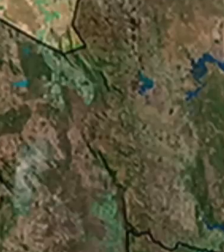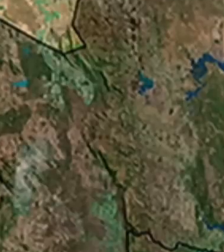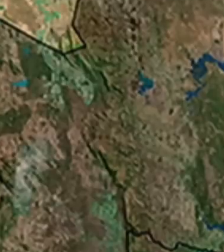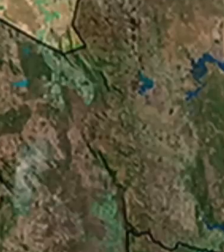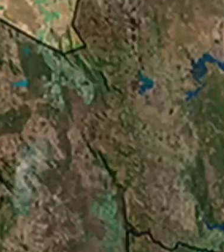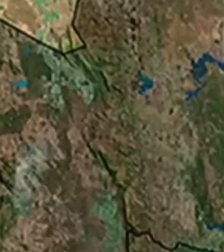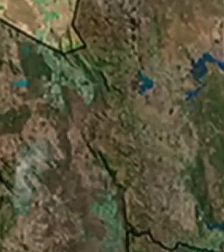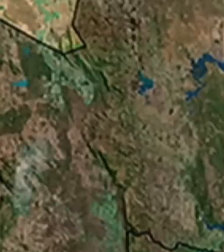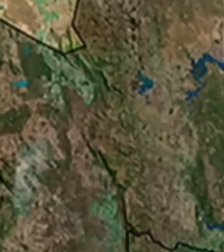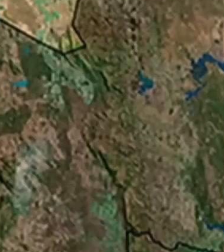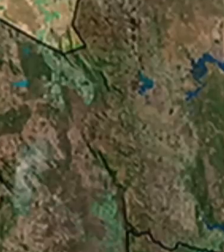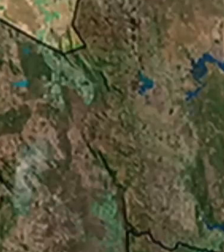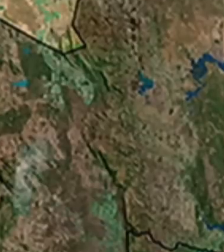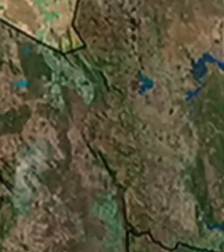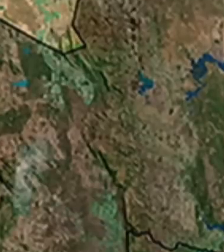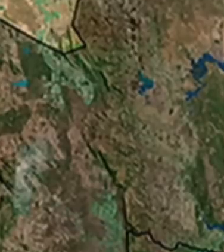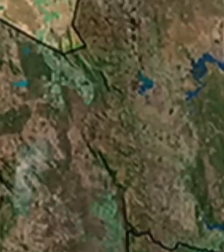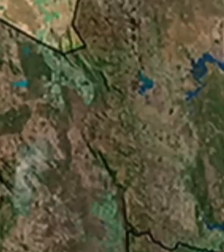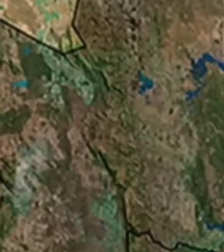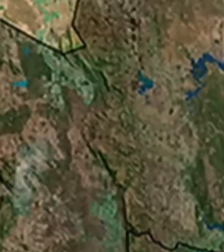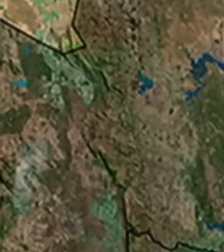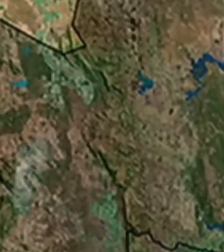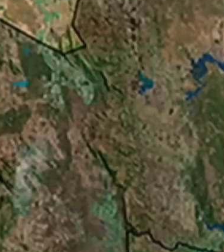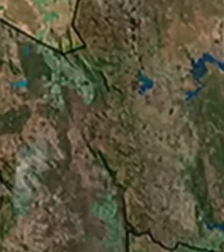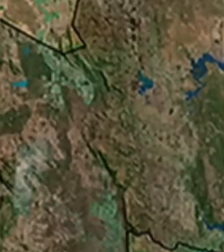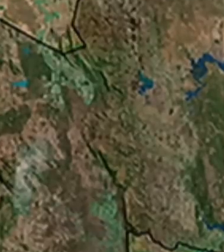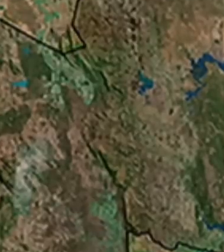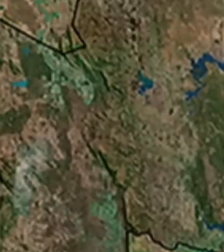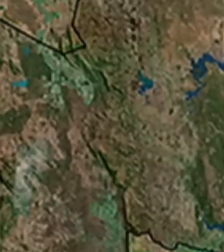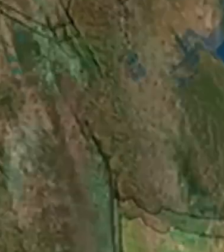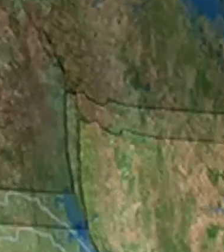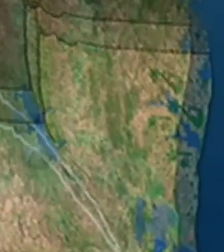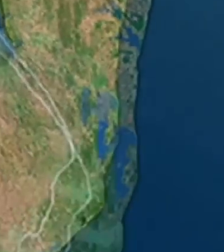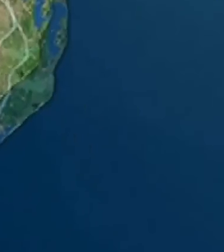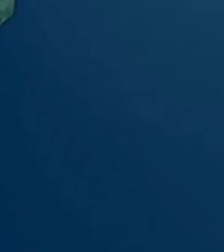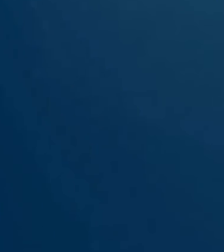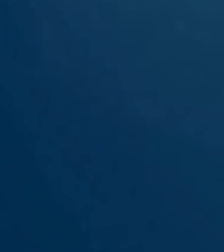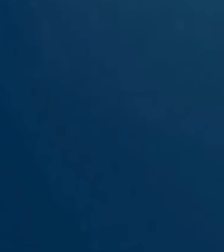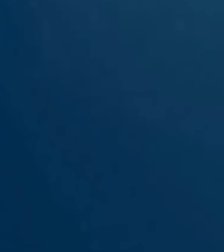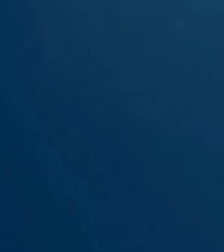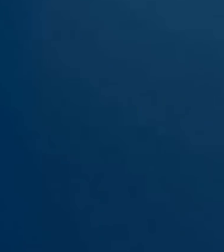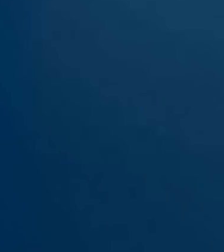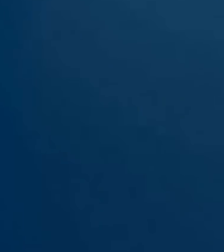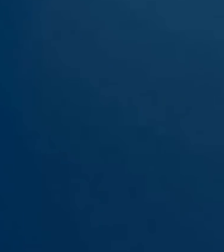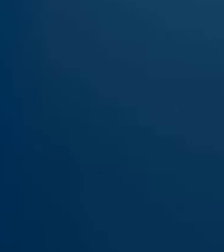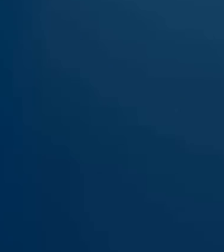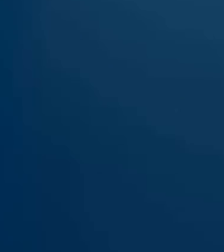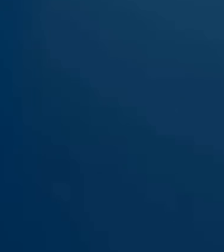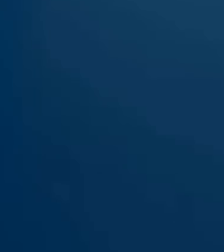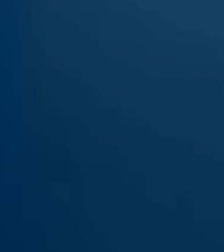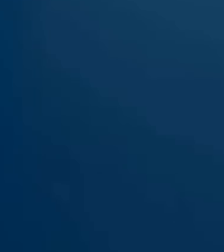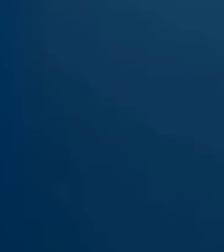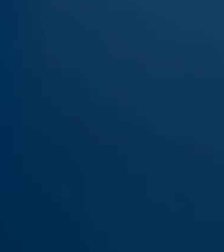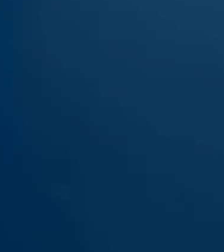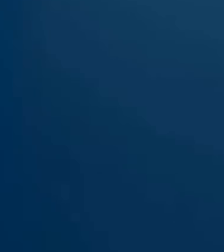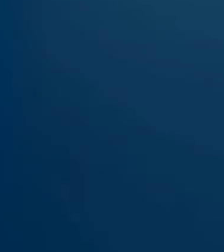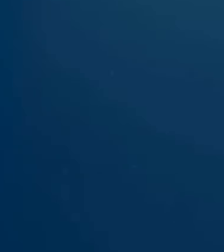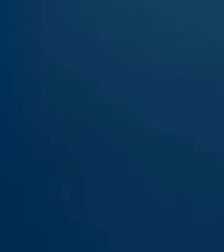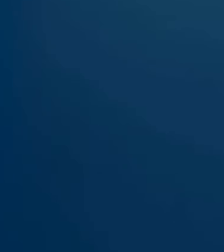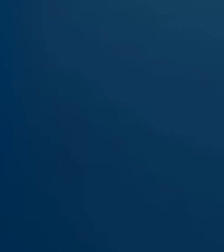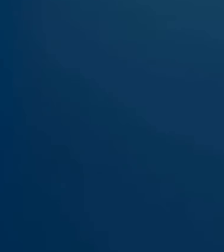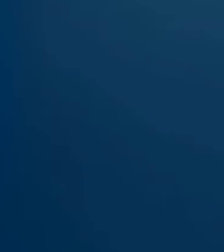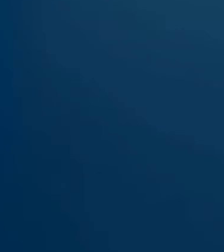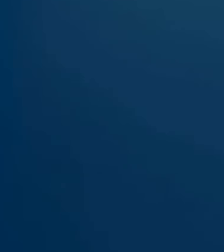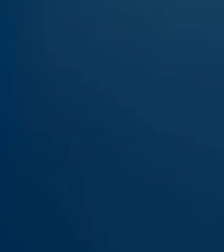a duma ho tla ke le teng o tla hle ho tshese hona ha isale Standard tona le hona ka Sekunda di grate di tla ritha ho 30 a mtse America fela Peter